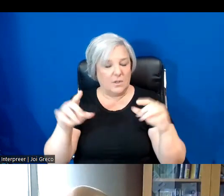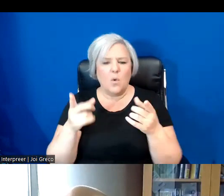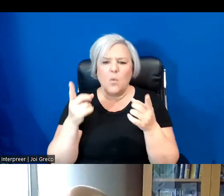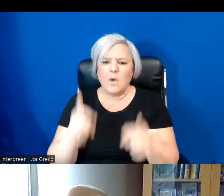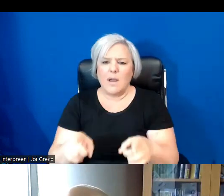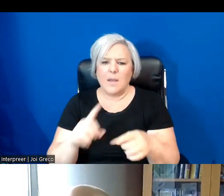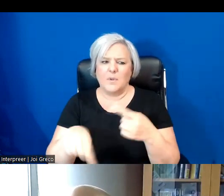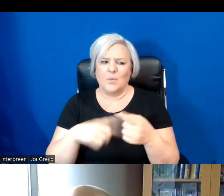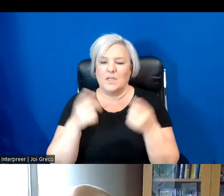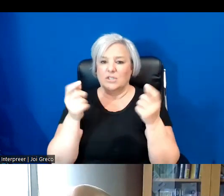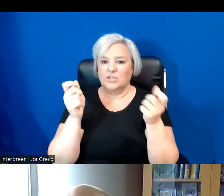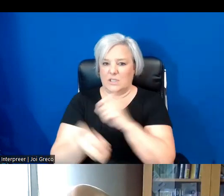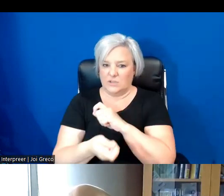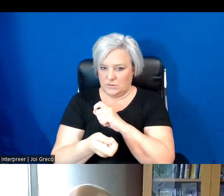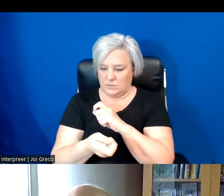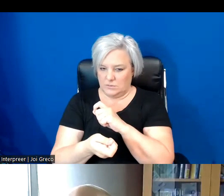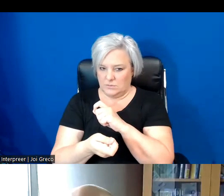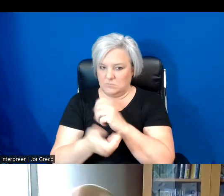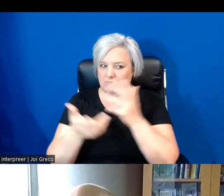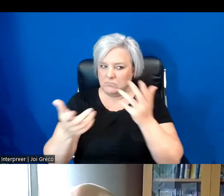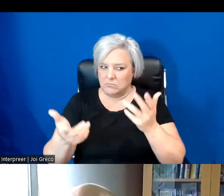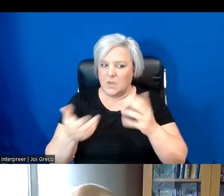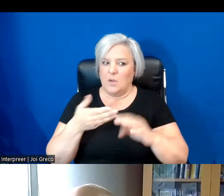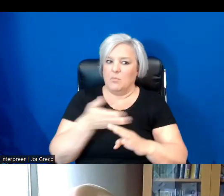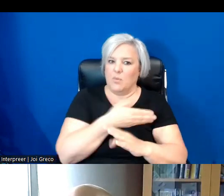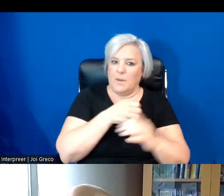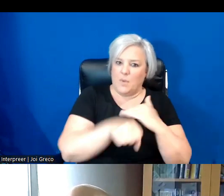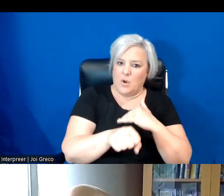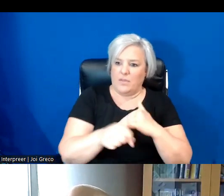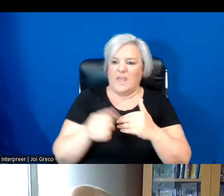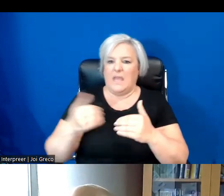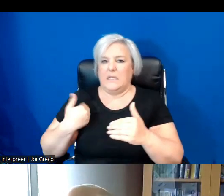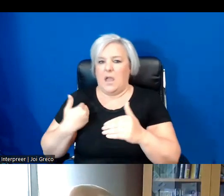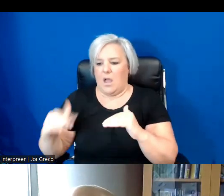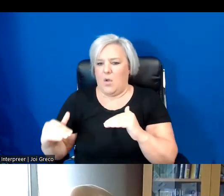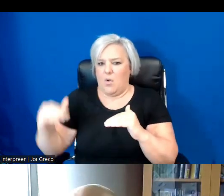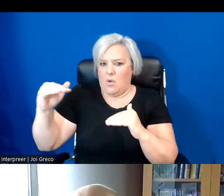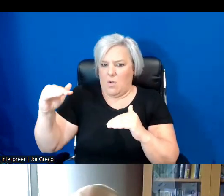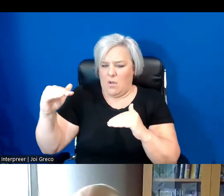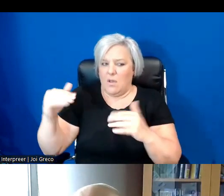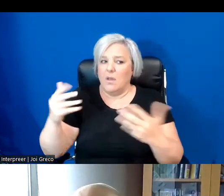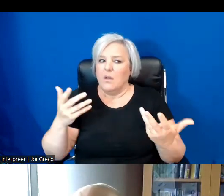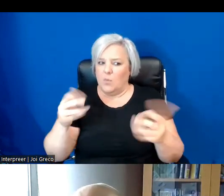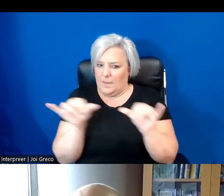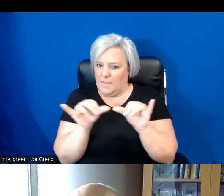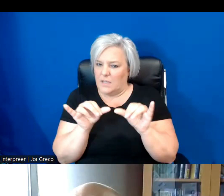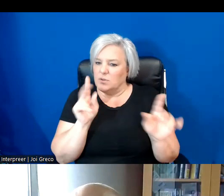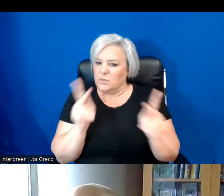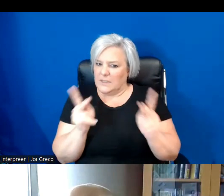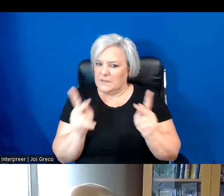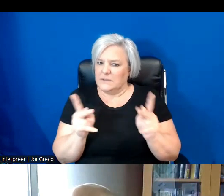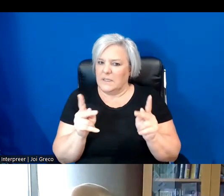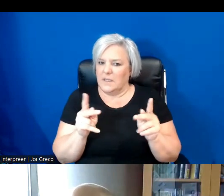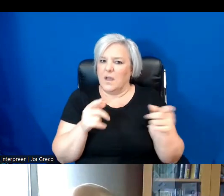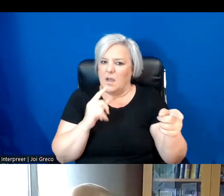it changes and the pre-birth household changes between the pre-birth and that early childhood period? Because we have those measures on the PRAM survey and